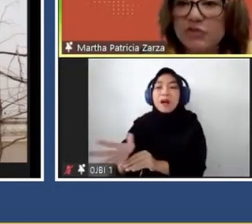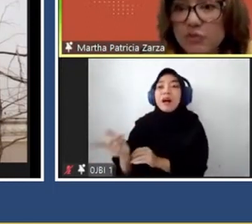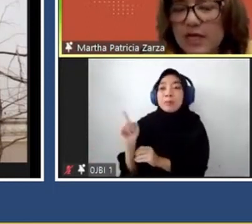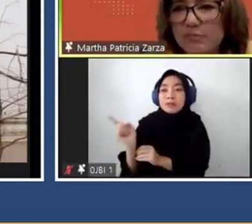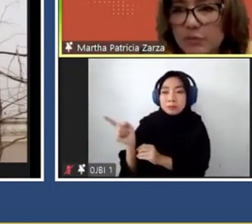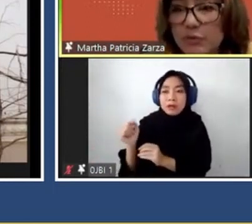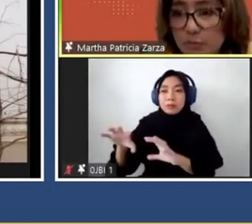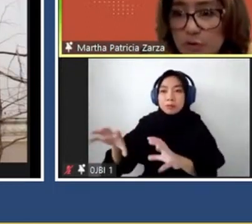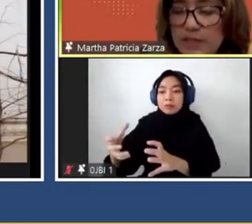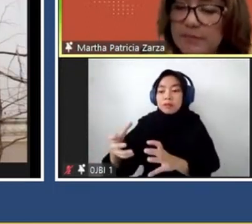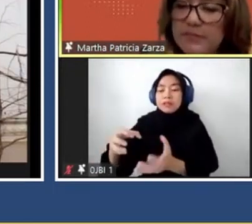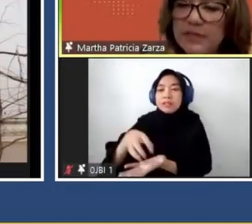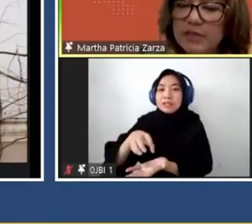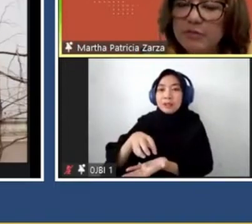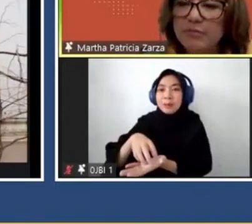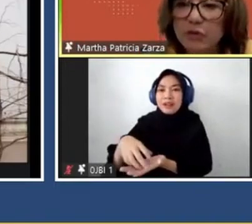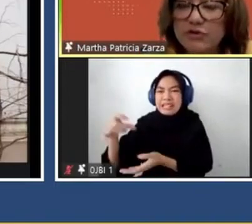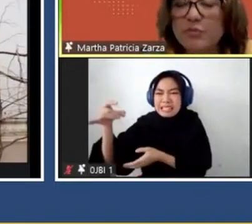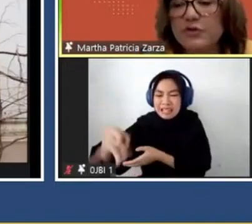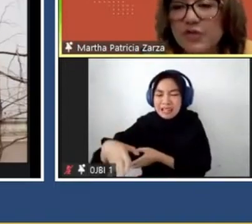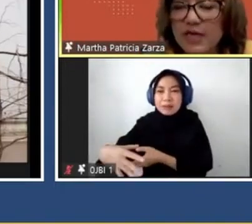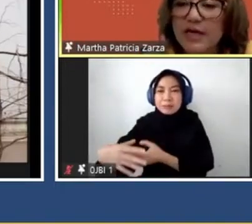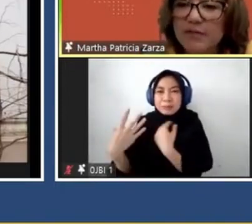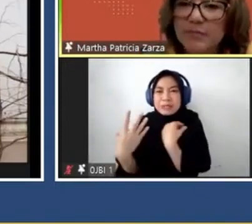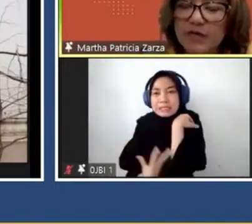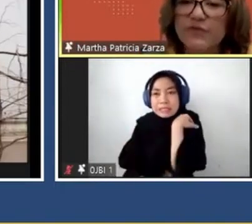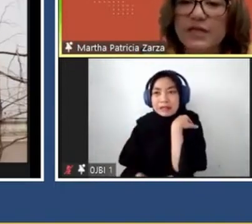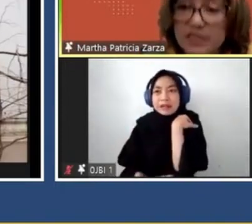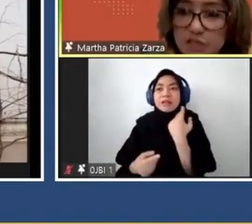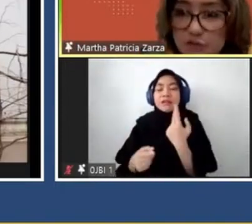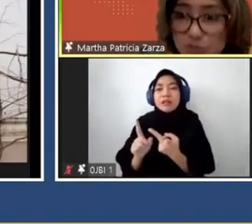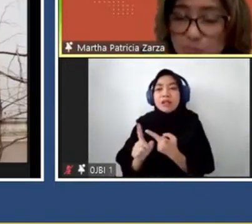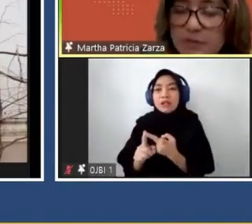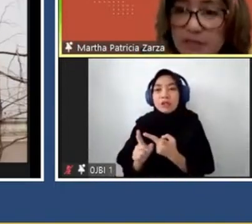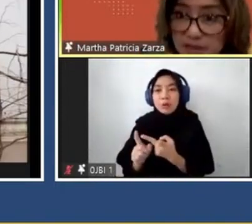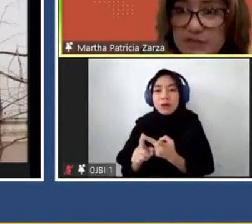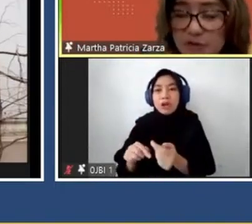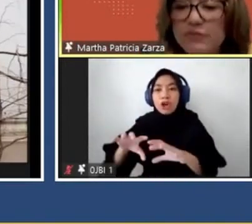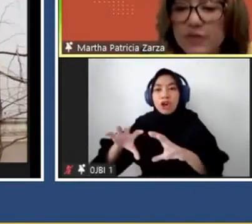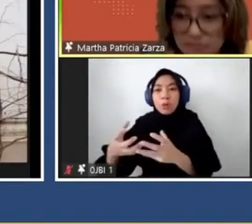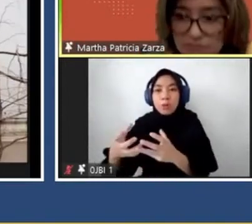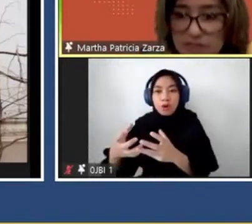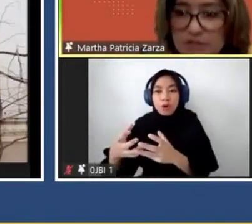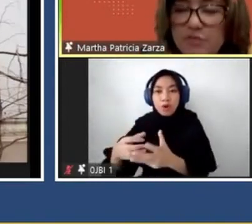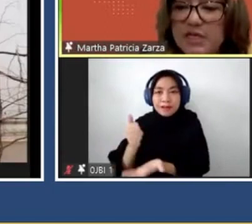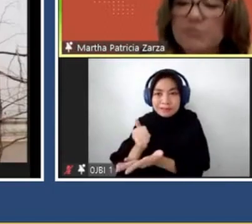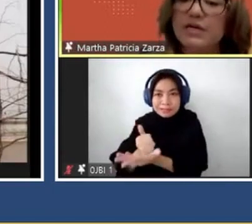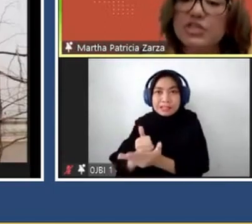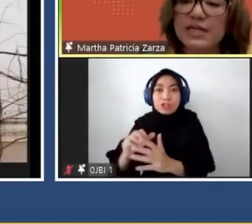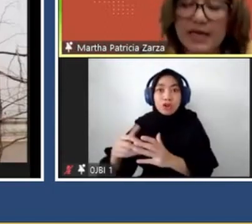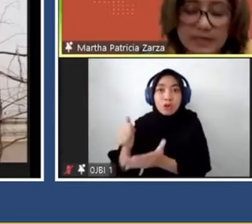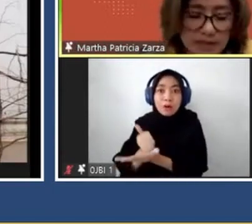a rural poor community, but also because they are part of an indigenous group, that in this country these groups